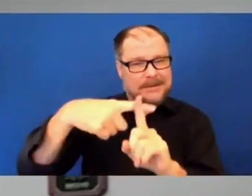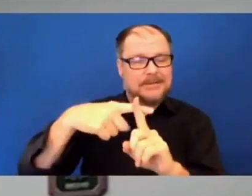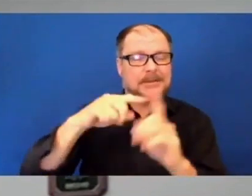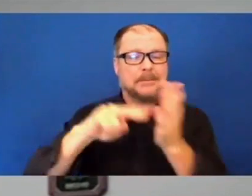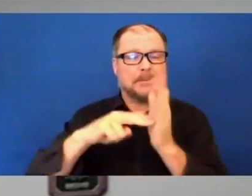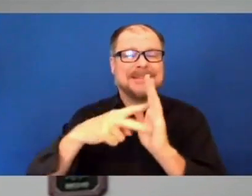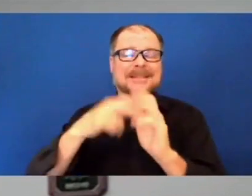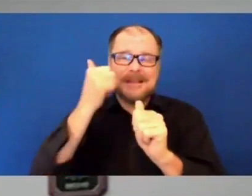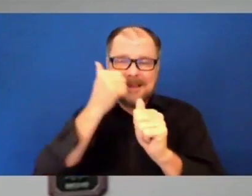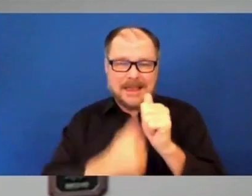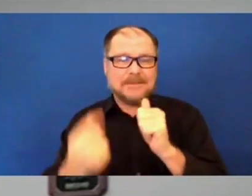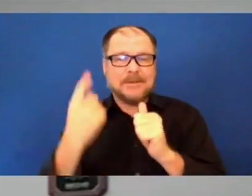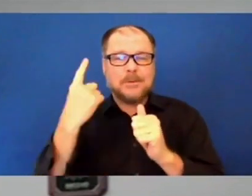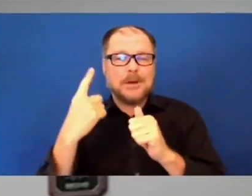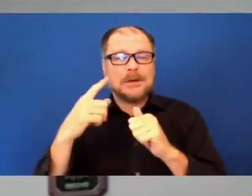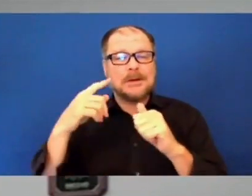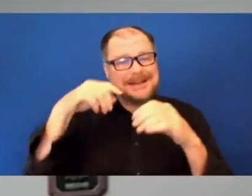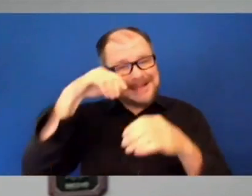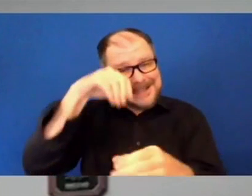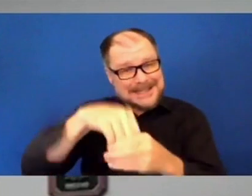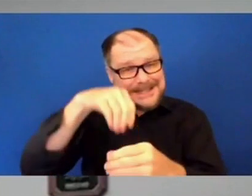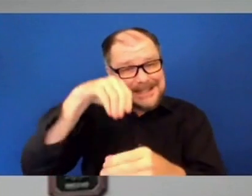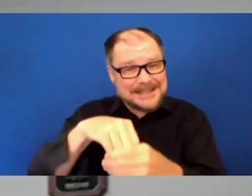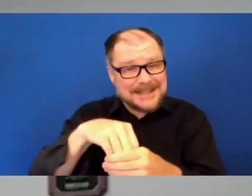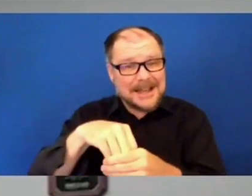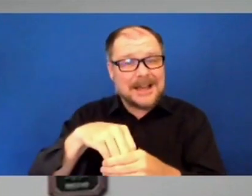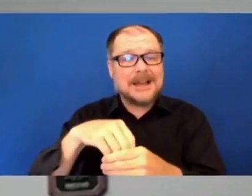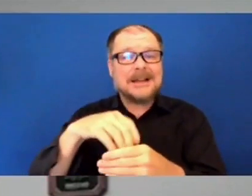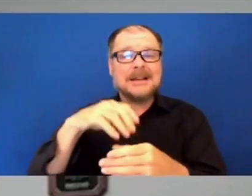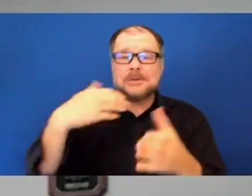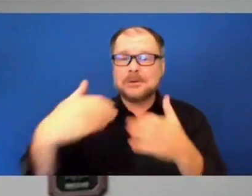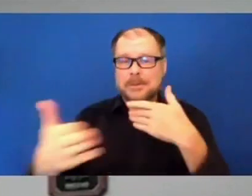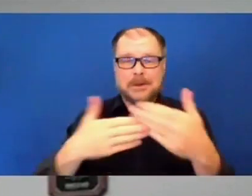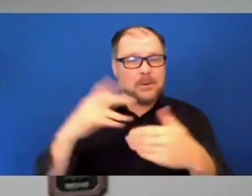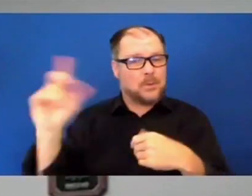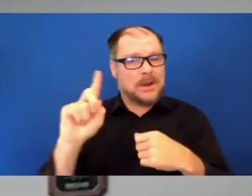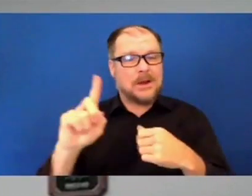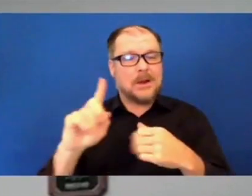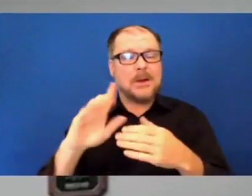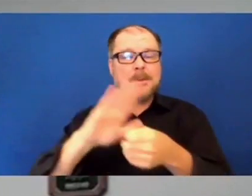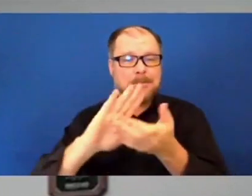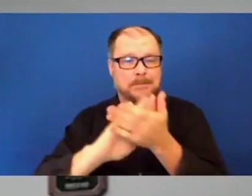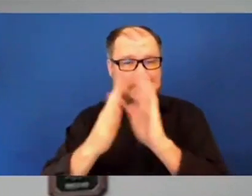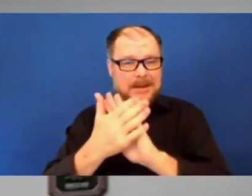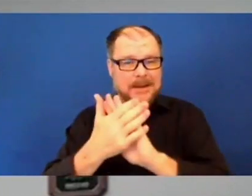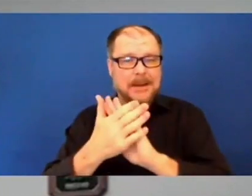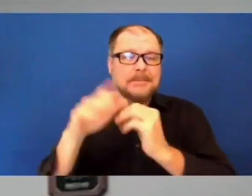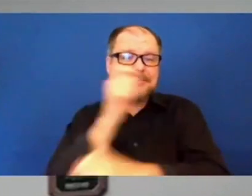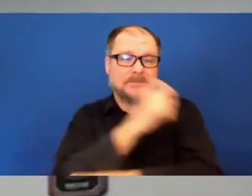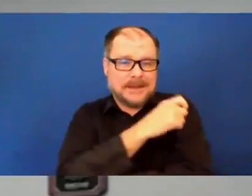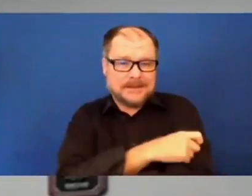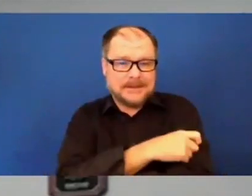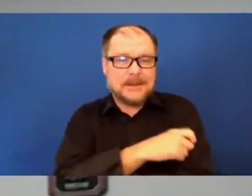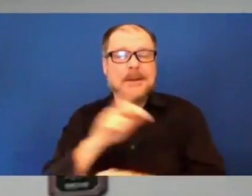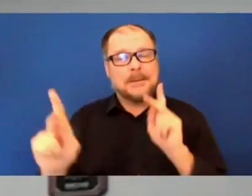indoors, including people who are fully vaccinated. And those who are unvaccinated continue